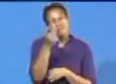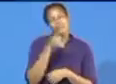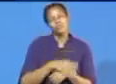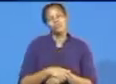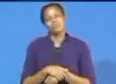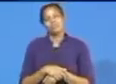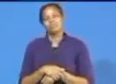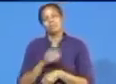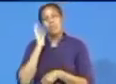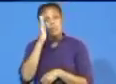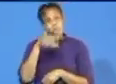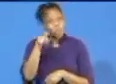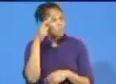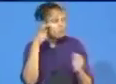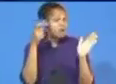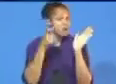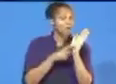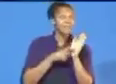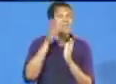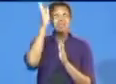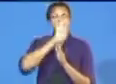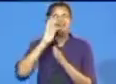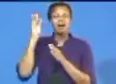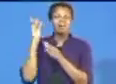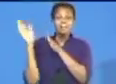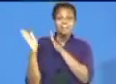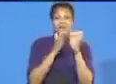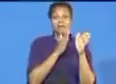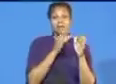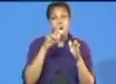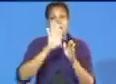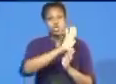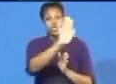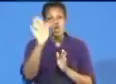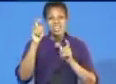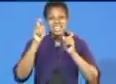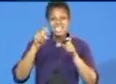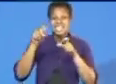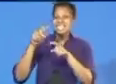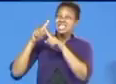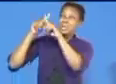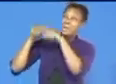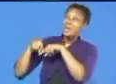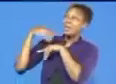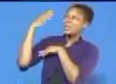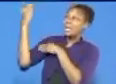Will you recognize God's provision and your need of Him?